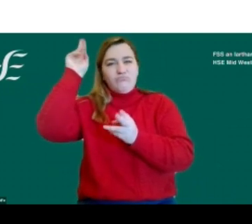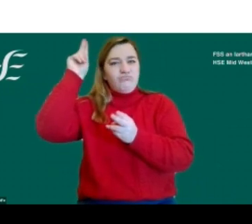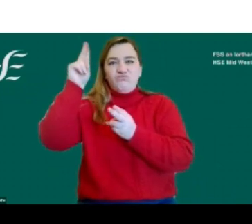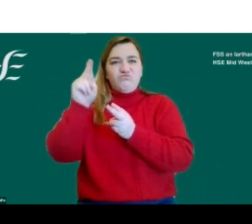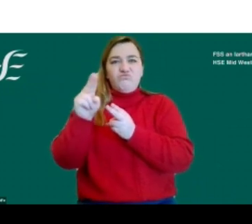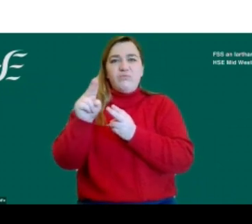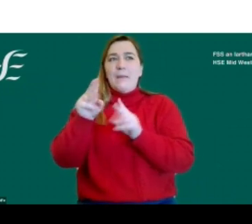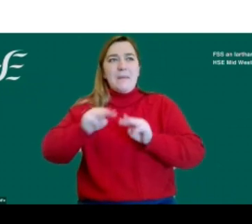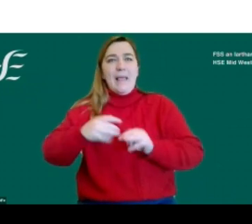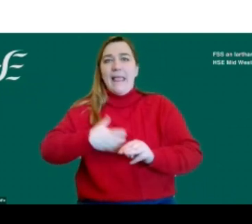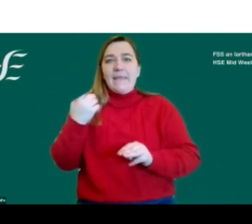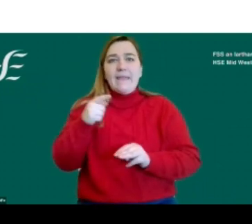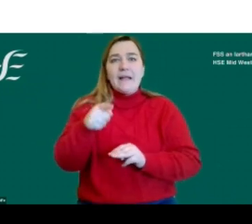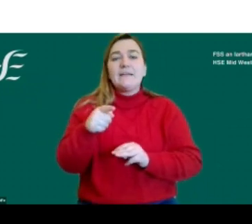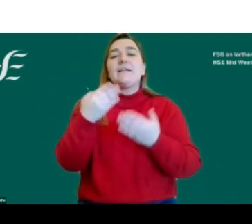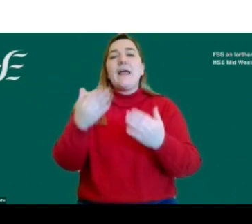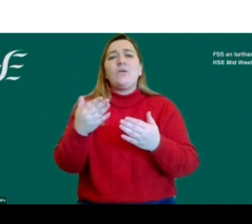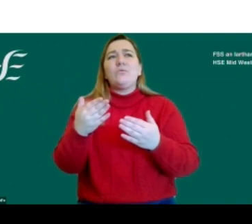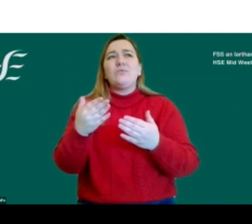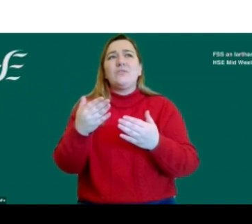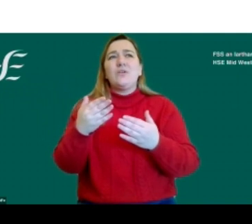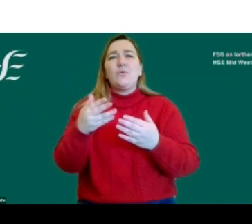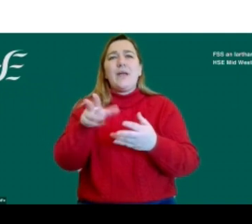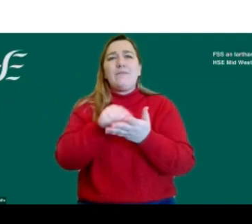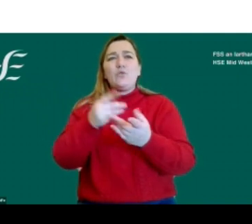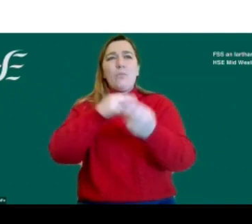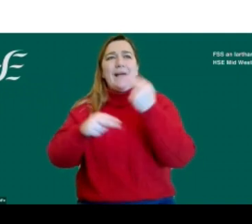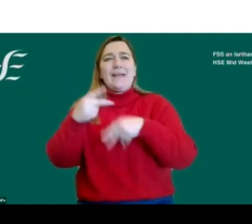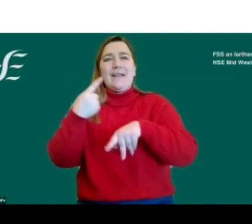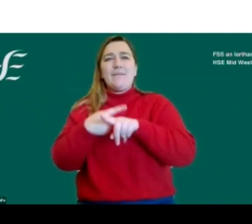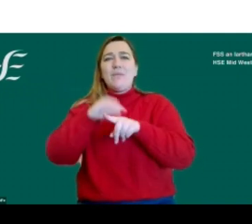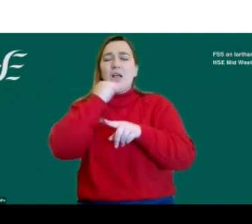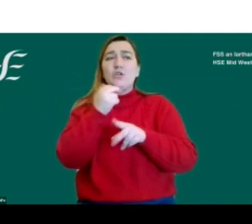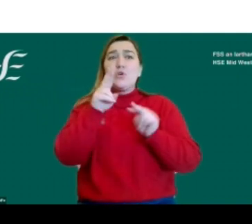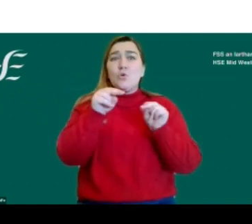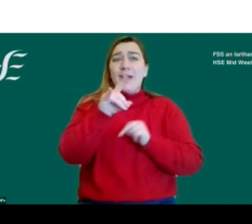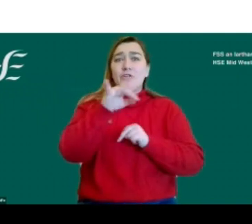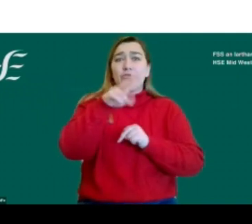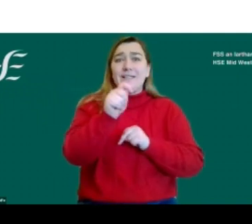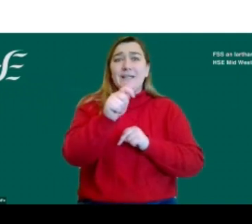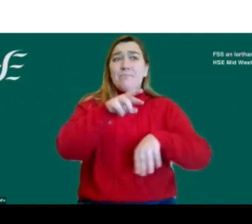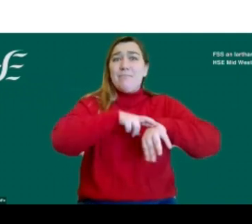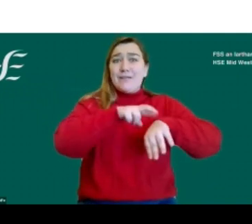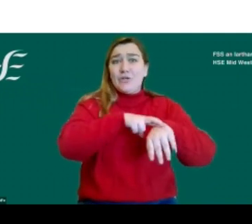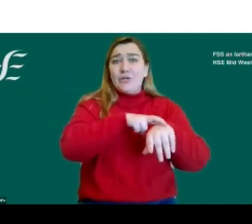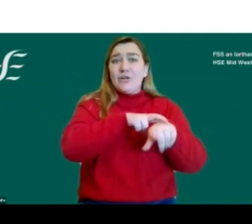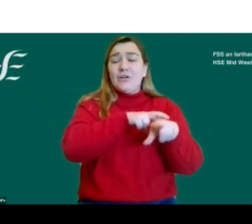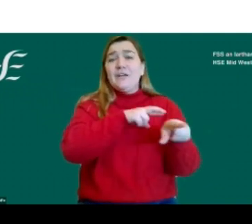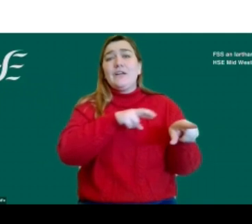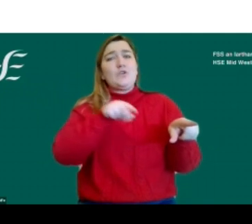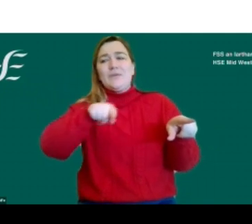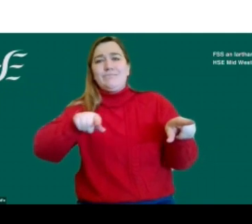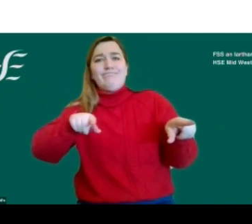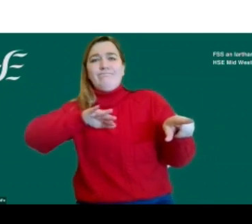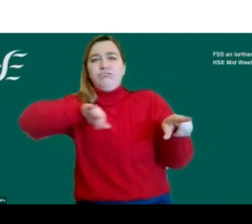now there's kind of a full circle thing going on where you have to kind of unlearn all of that. And it's actually the hardest thing in life sometimes is to unlearn things that you have accepted